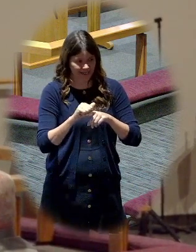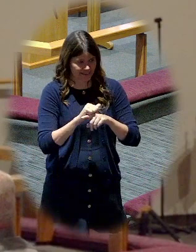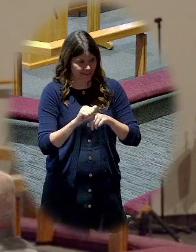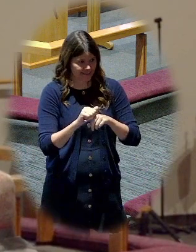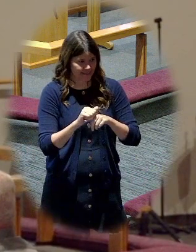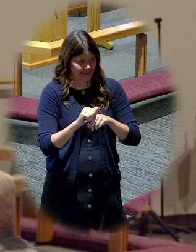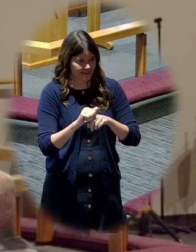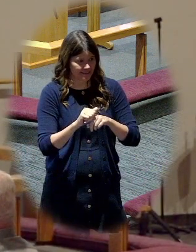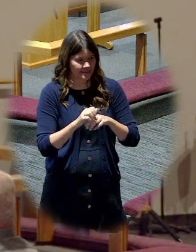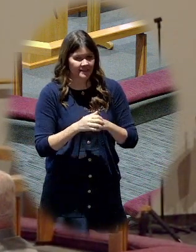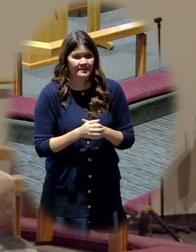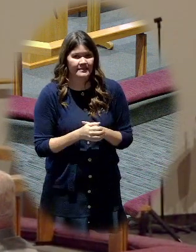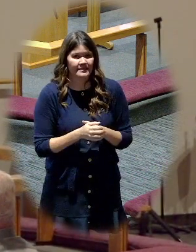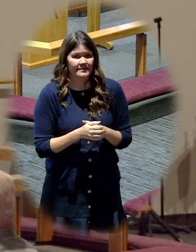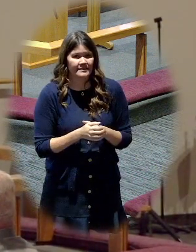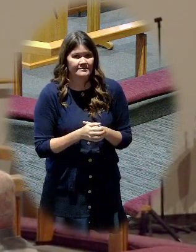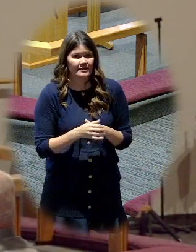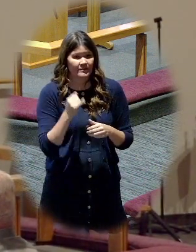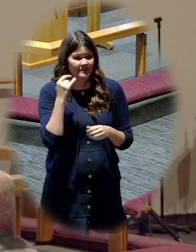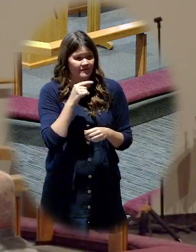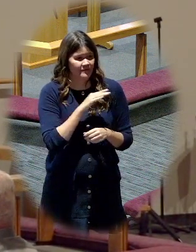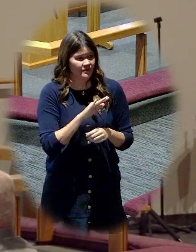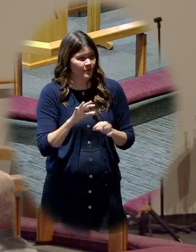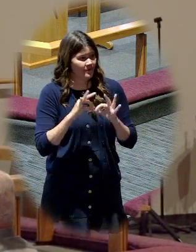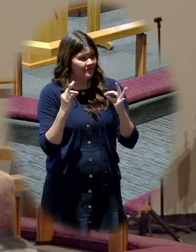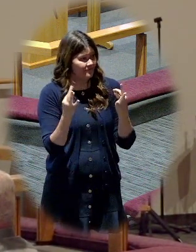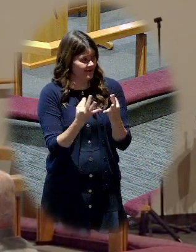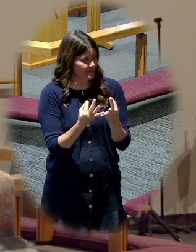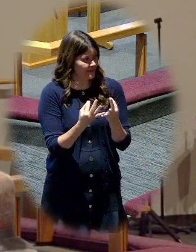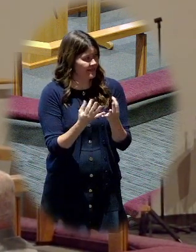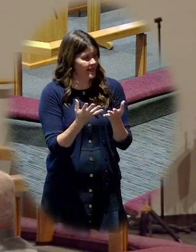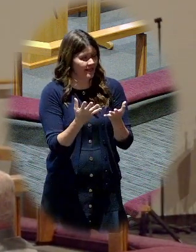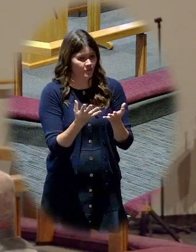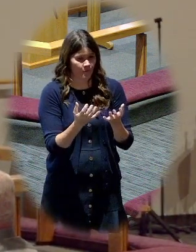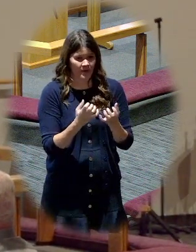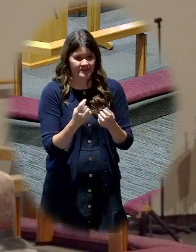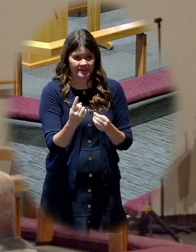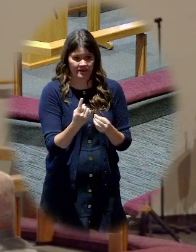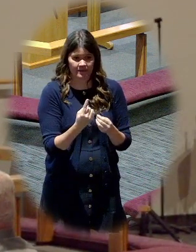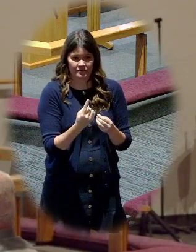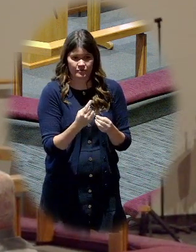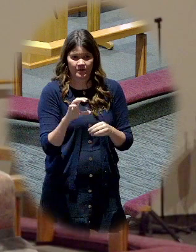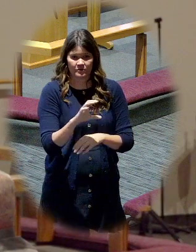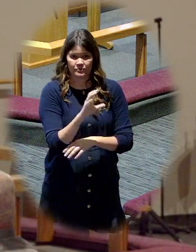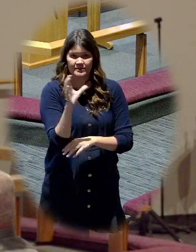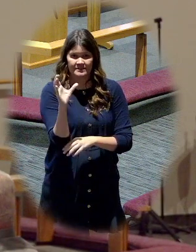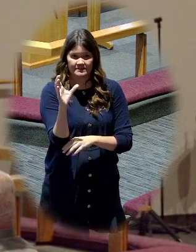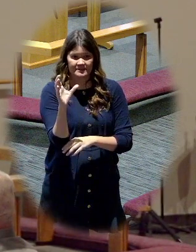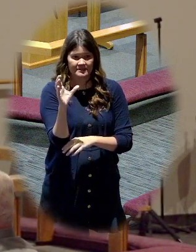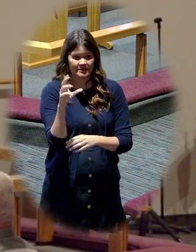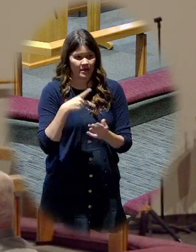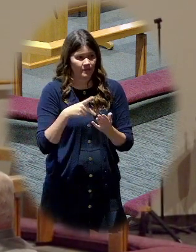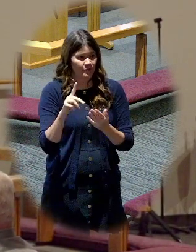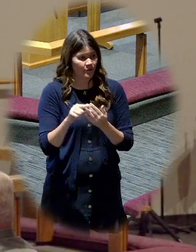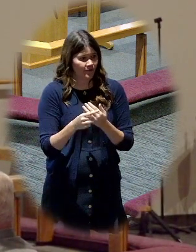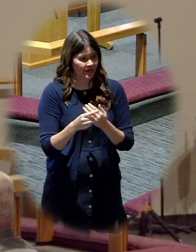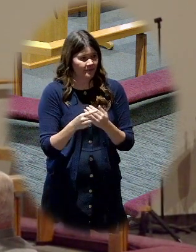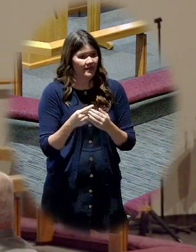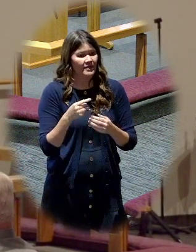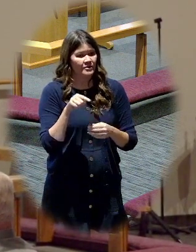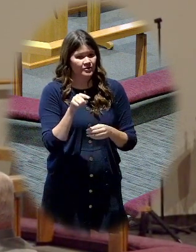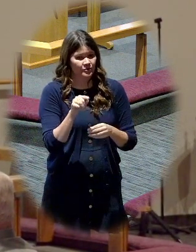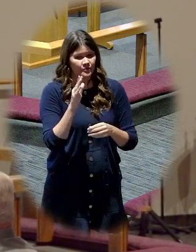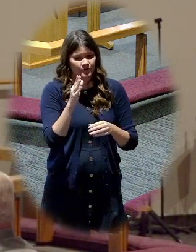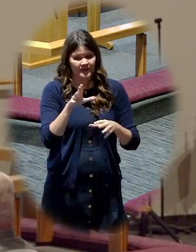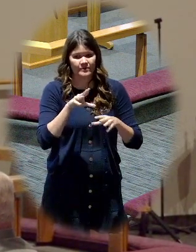So if you're a family and you intend to be at our Christmas program, be ready for an email from me